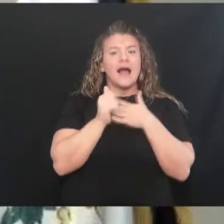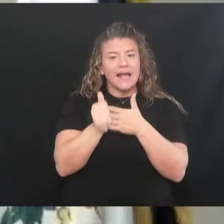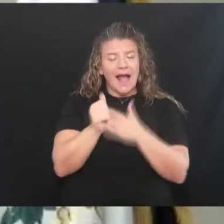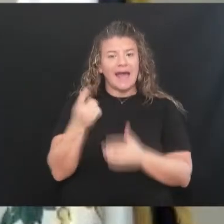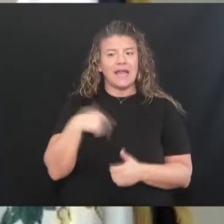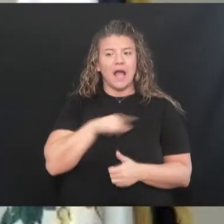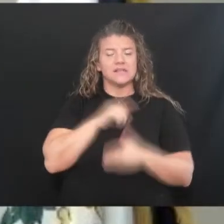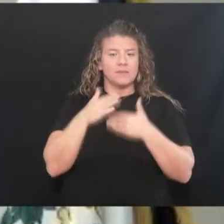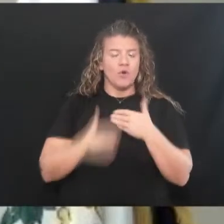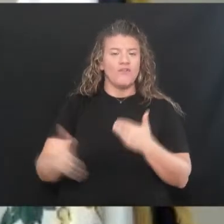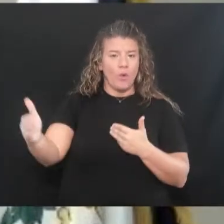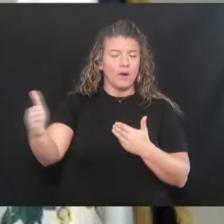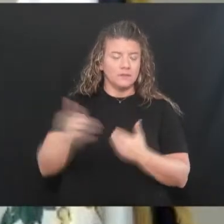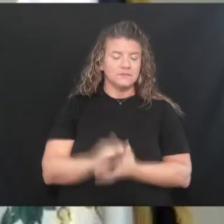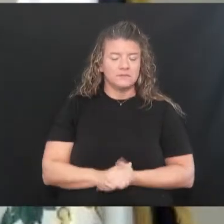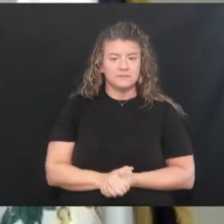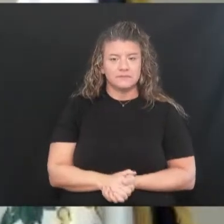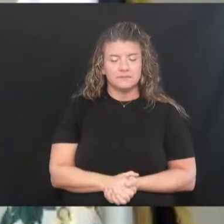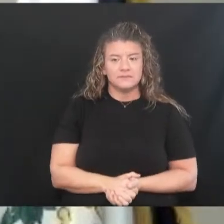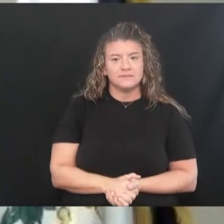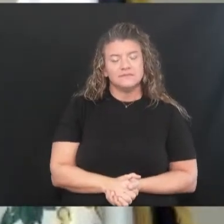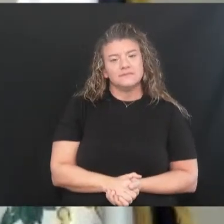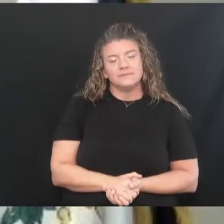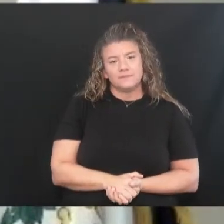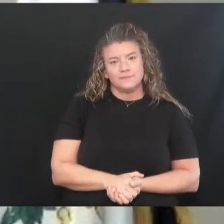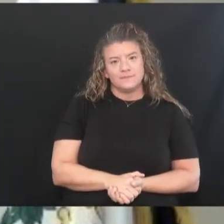go forward. So hope that helps.